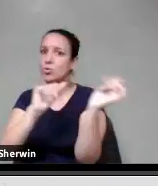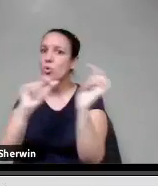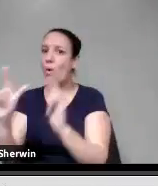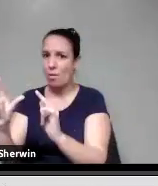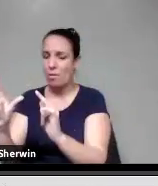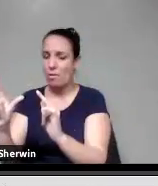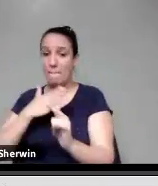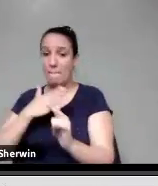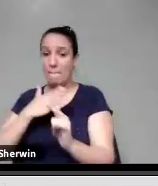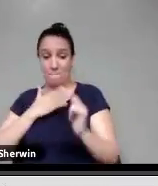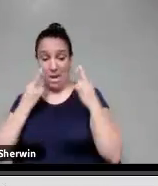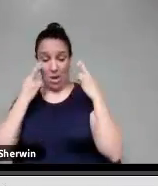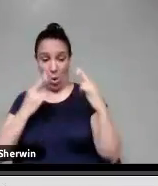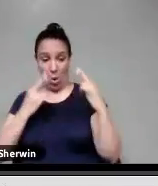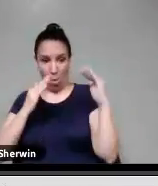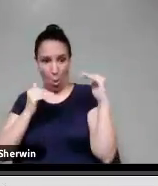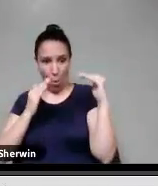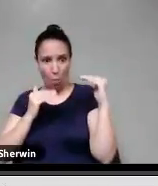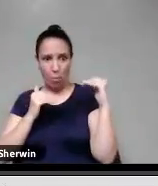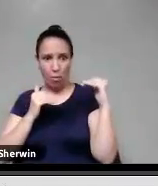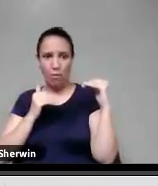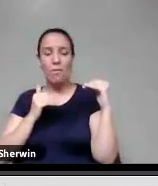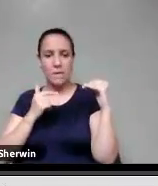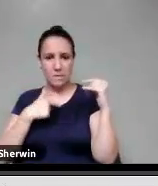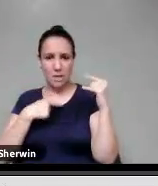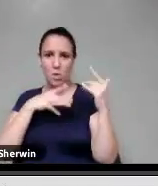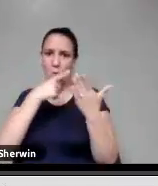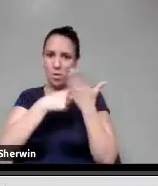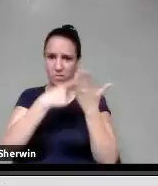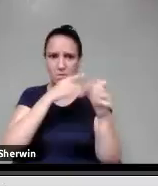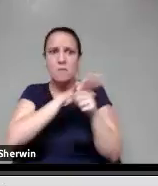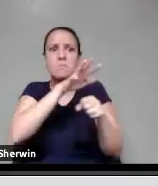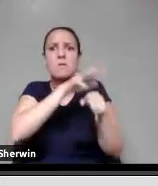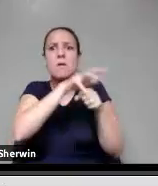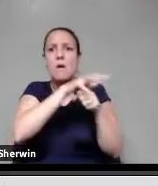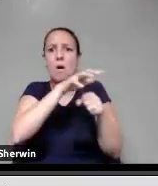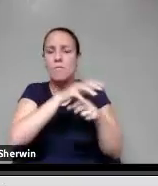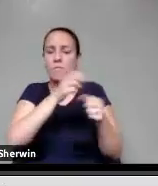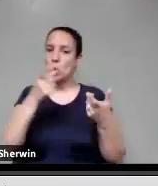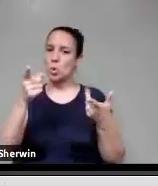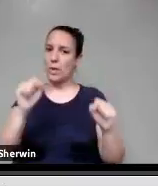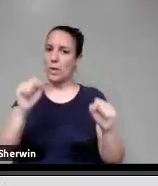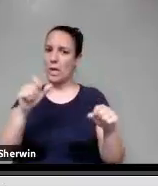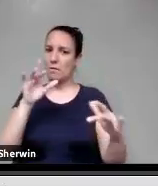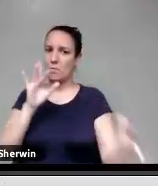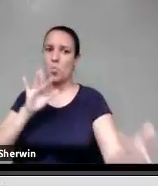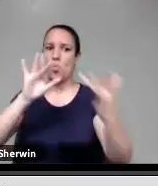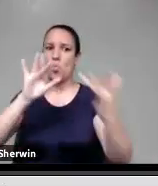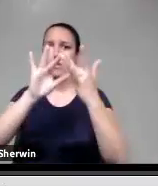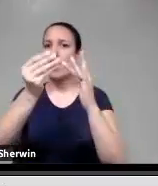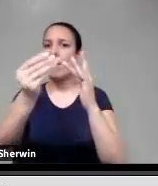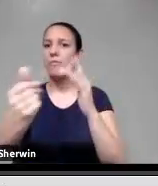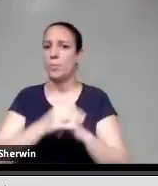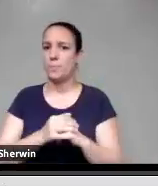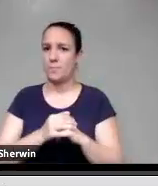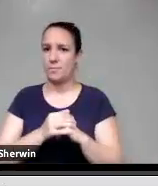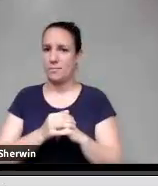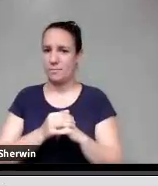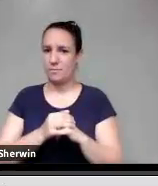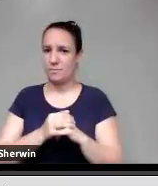is that we've talked enough about involving people and getting a diverse group involved that you go away with a couple of ideas and you say, you know